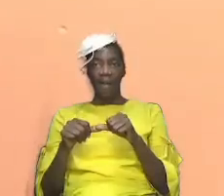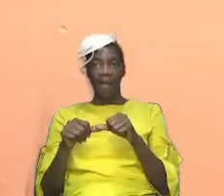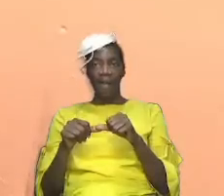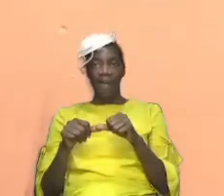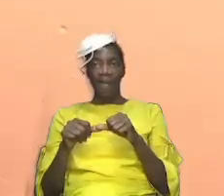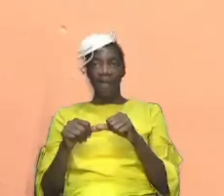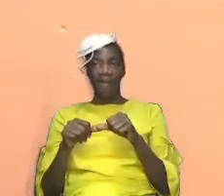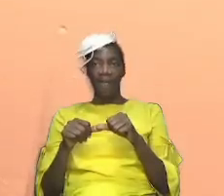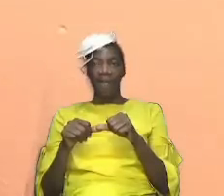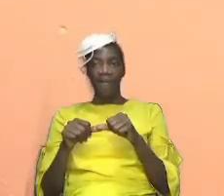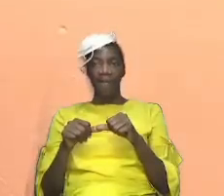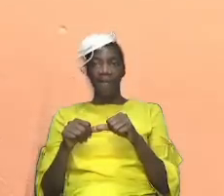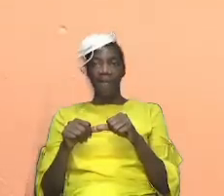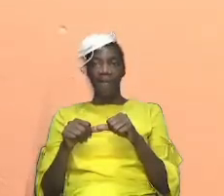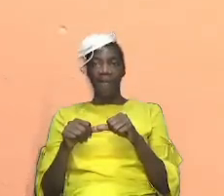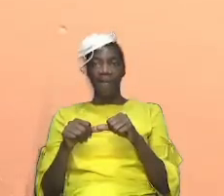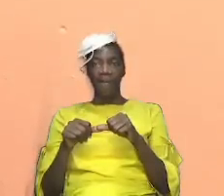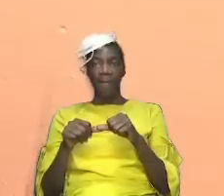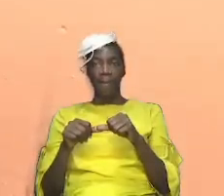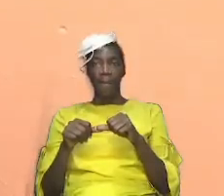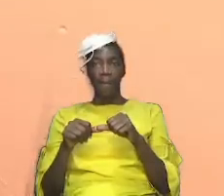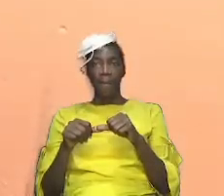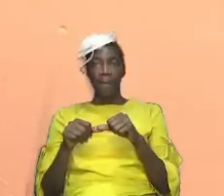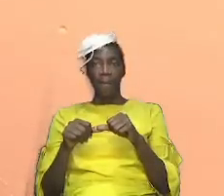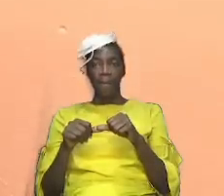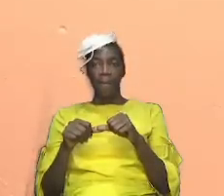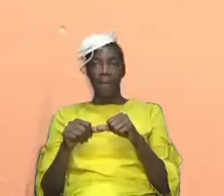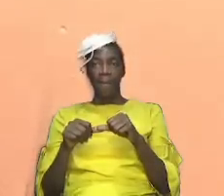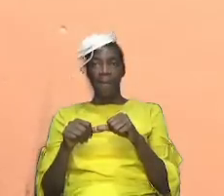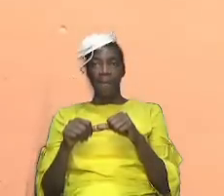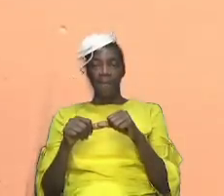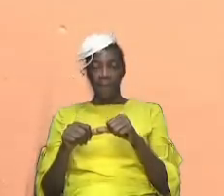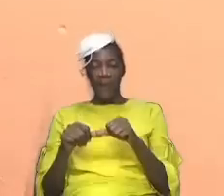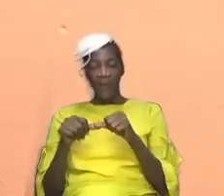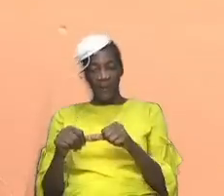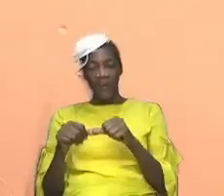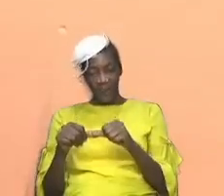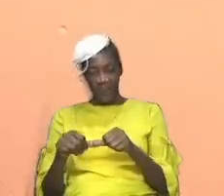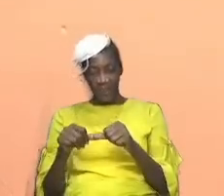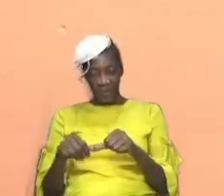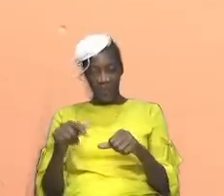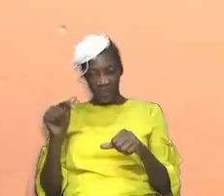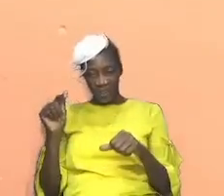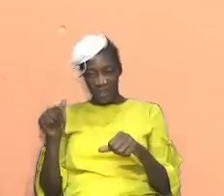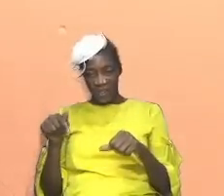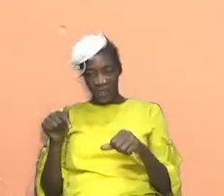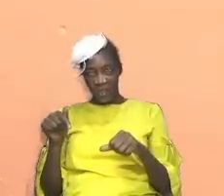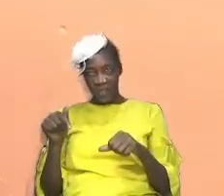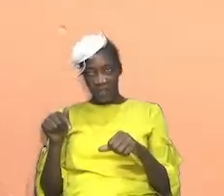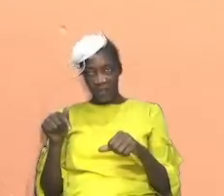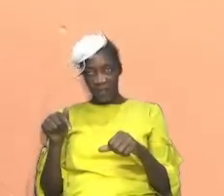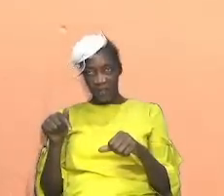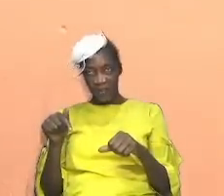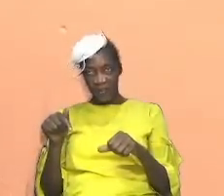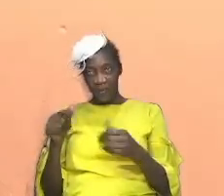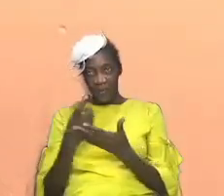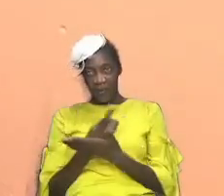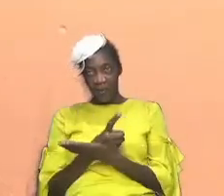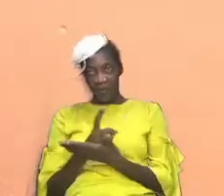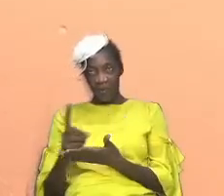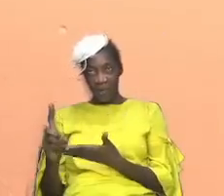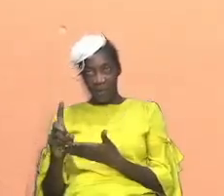pick up from there and take it on into this week